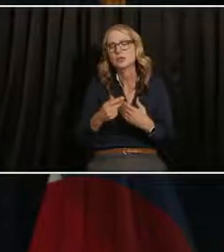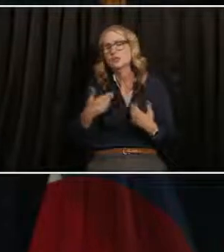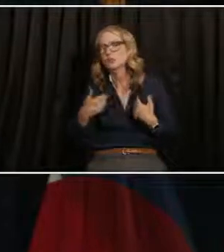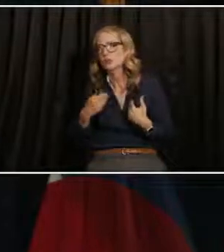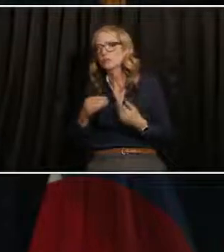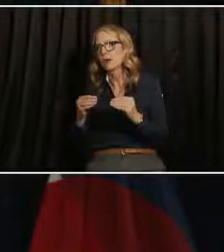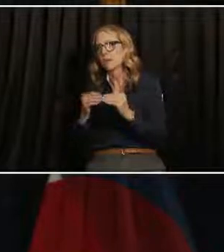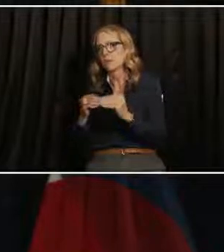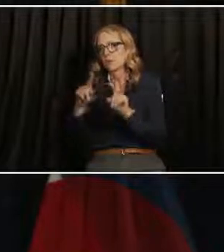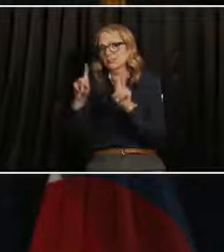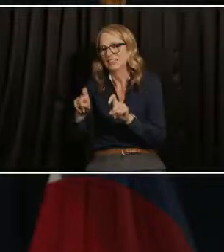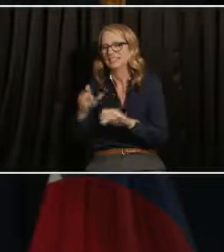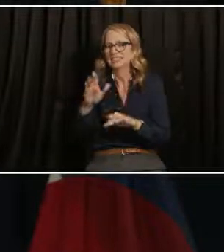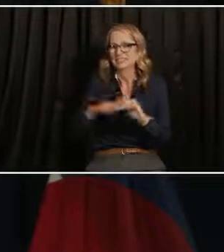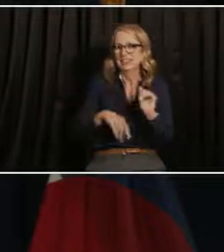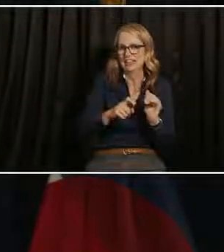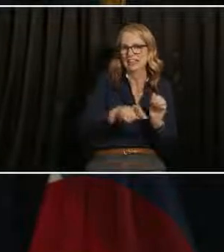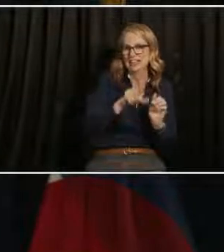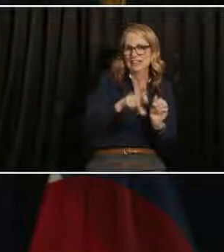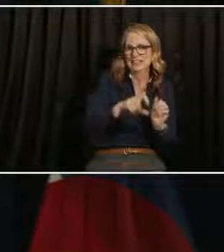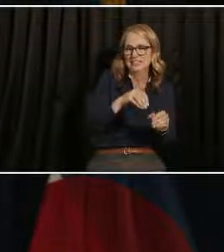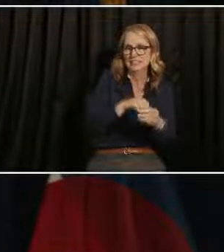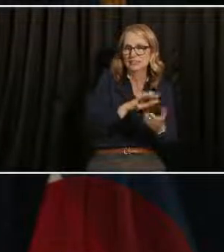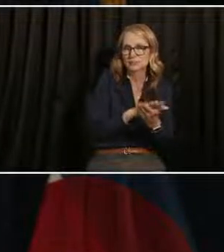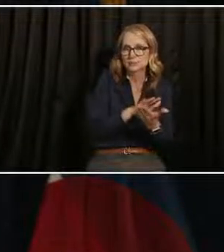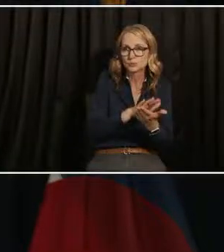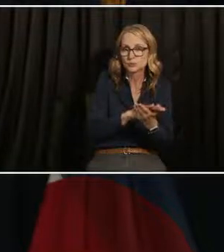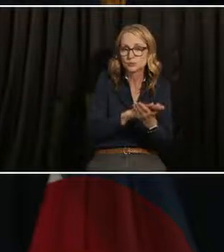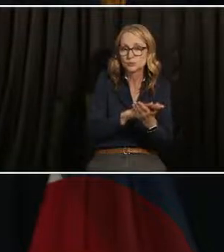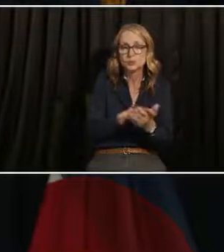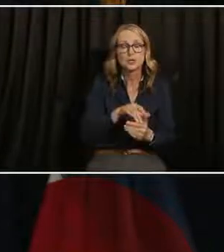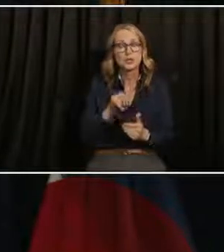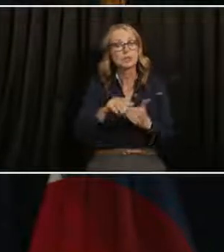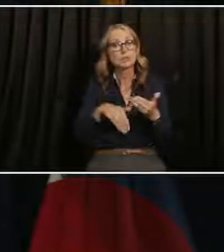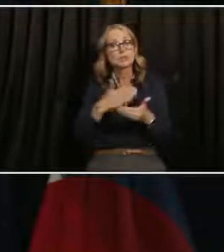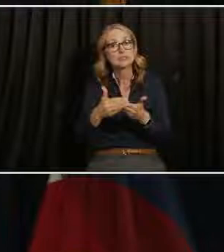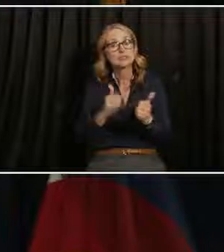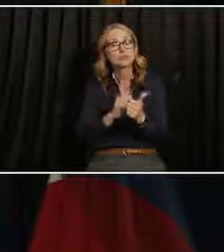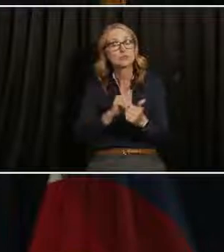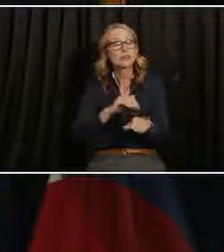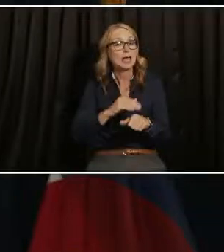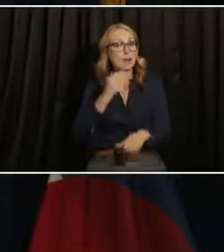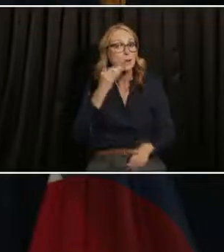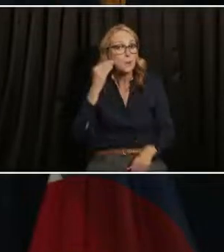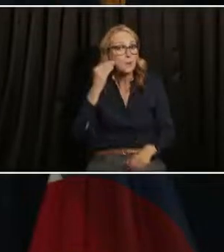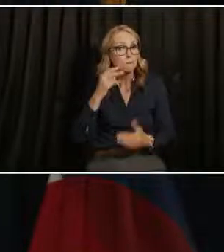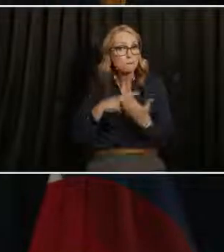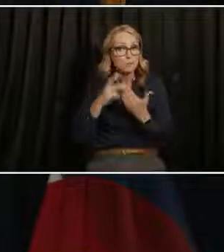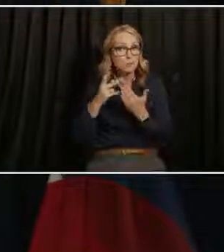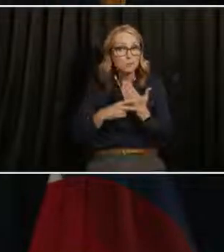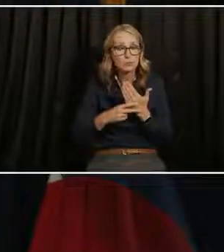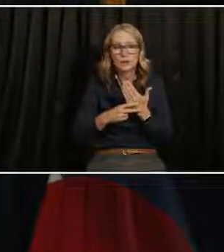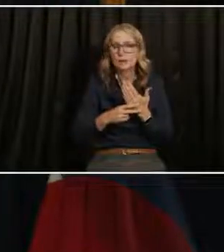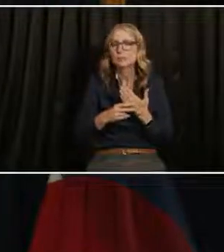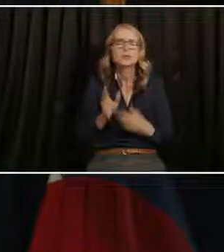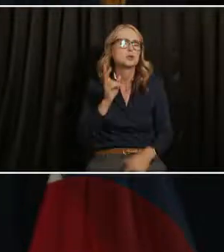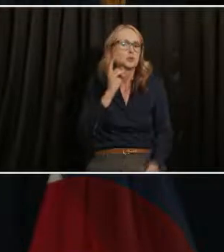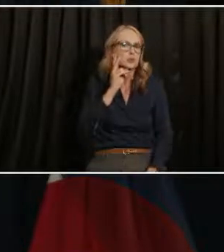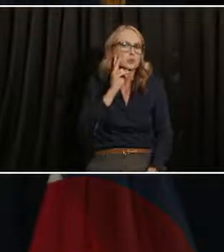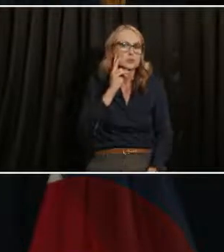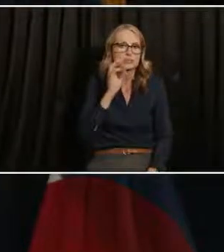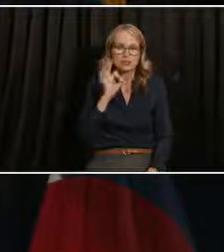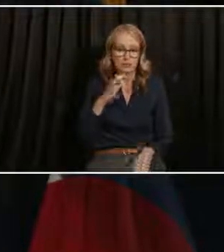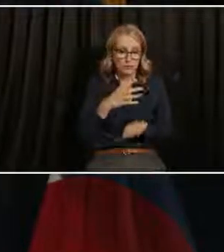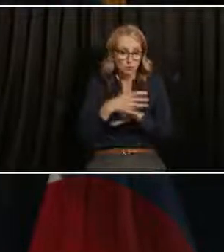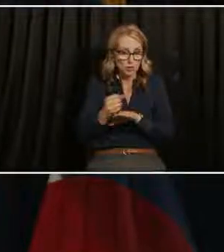the schools. Now, this at-home program, we'll see. We want to get the tests out. If we go through these tests in 3, 4, 5 weeks, we